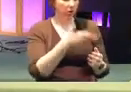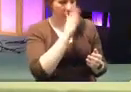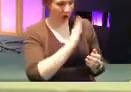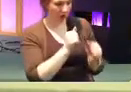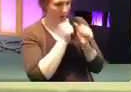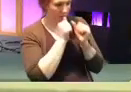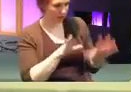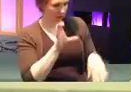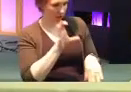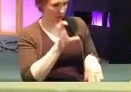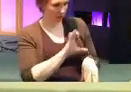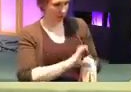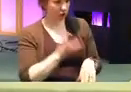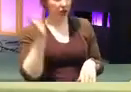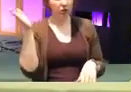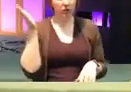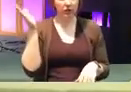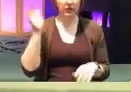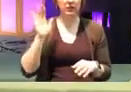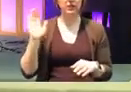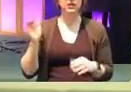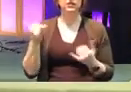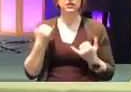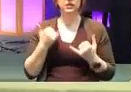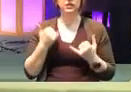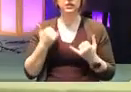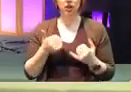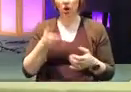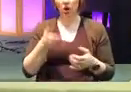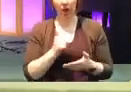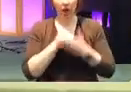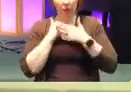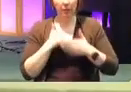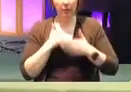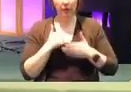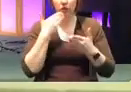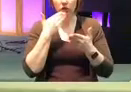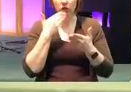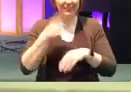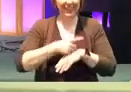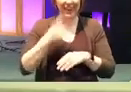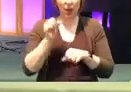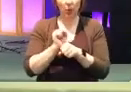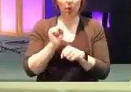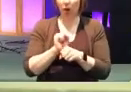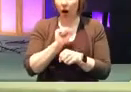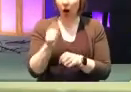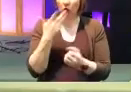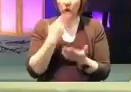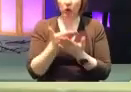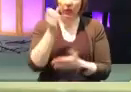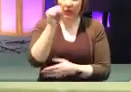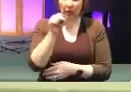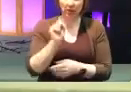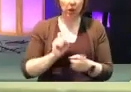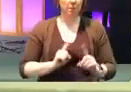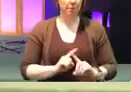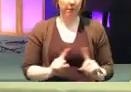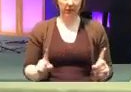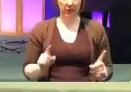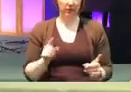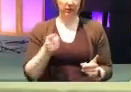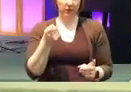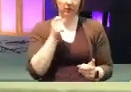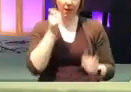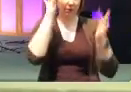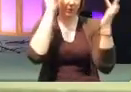bless the church service today. Or Lord, help me to have a good day at work today. Okay, no, all those are good, but I would not really call those real edgy